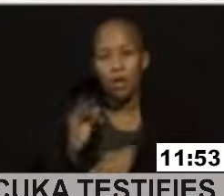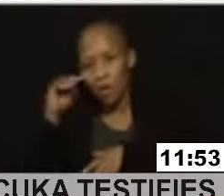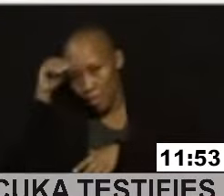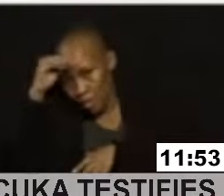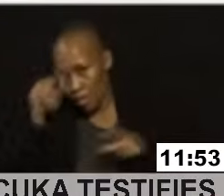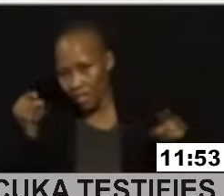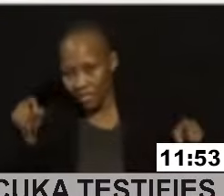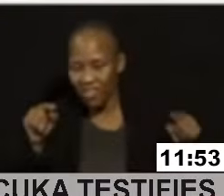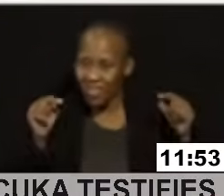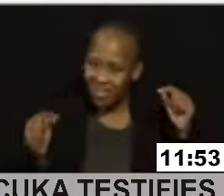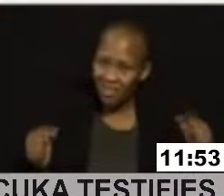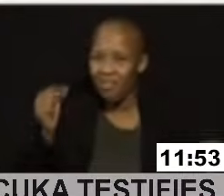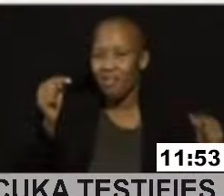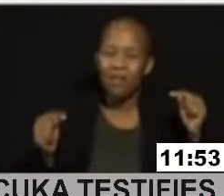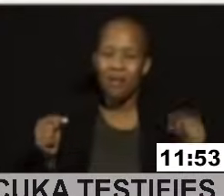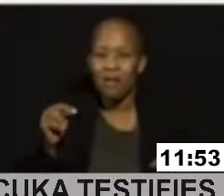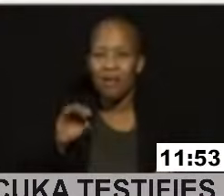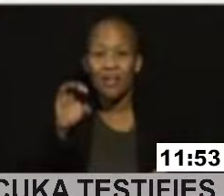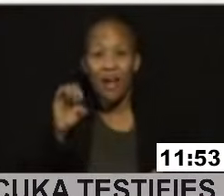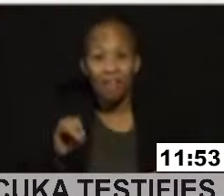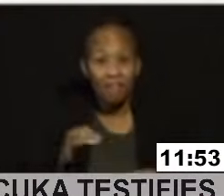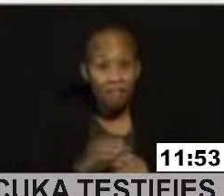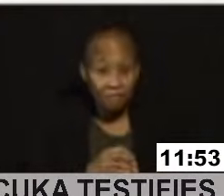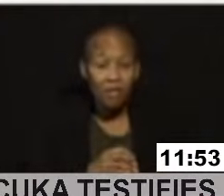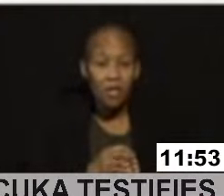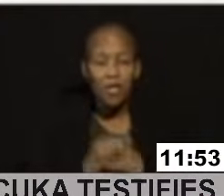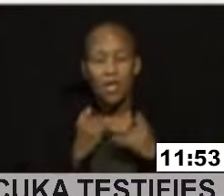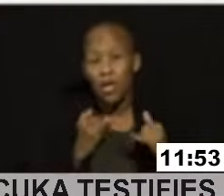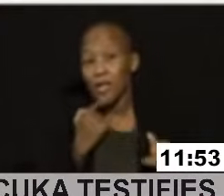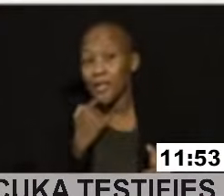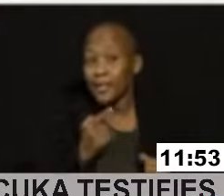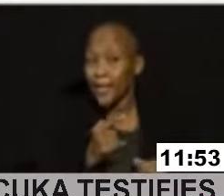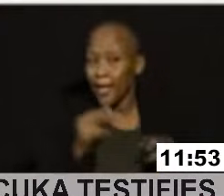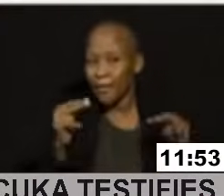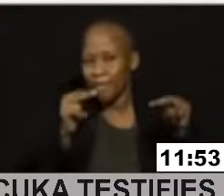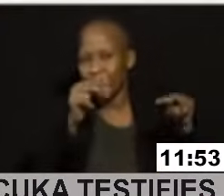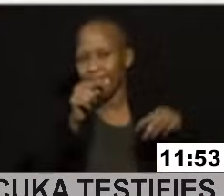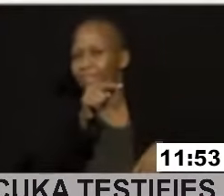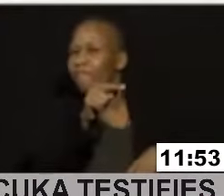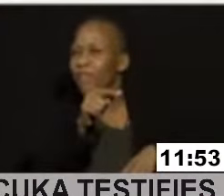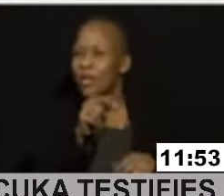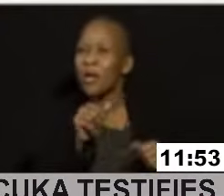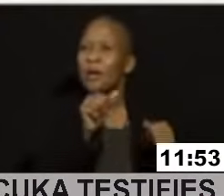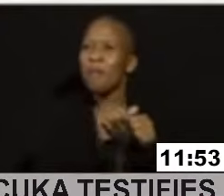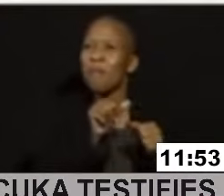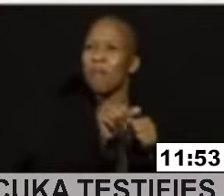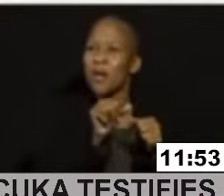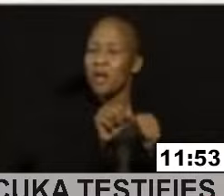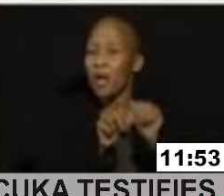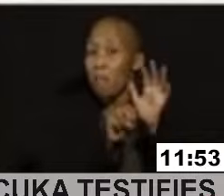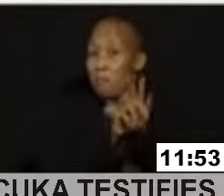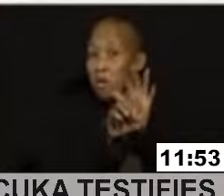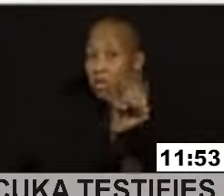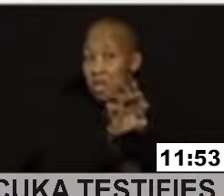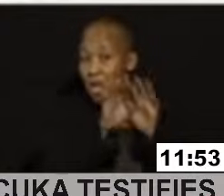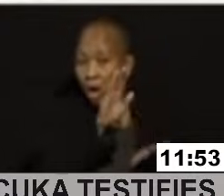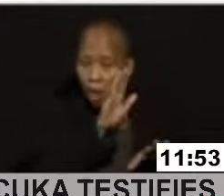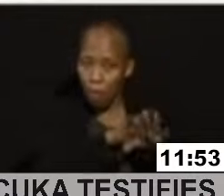There was a view held that the Scorpions were receiving better media attention,